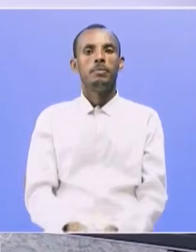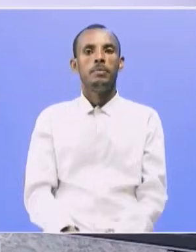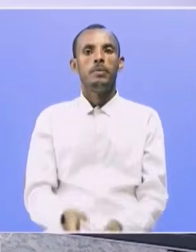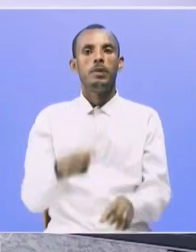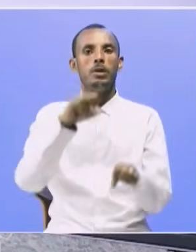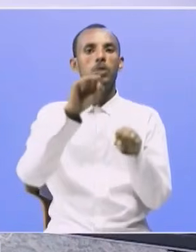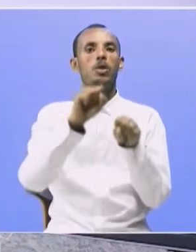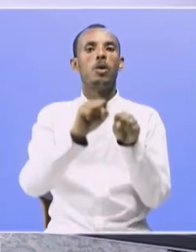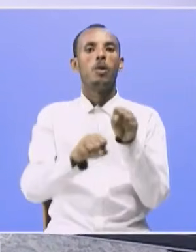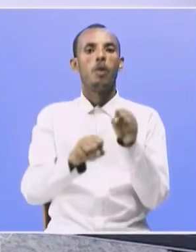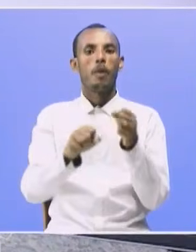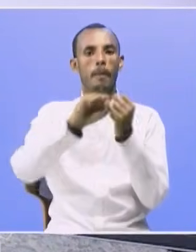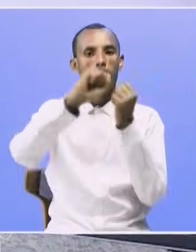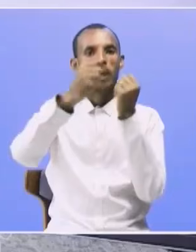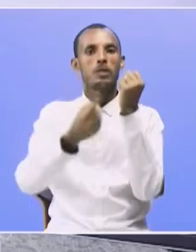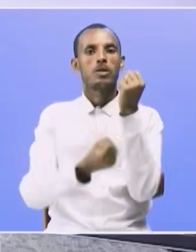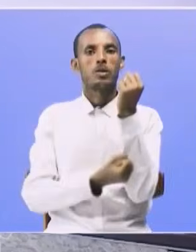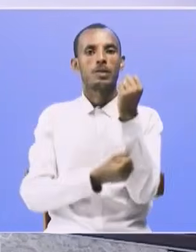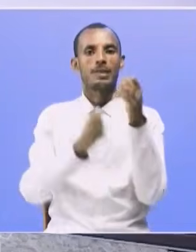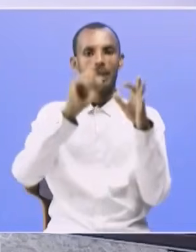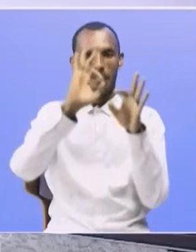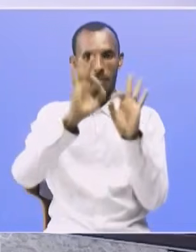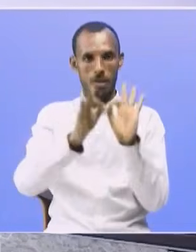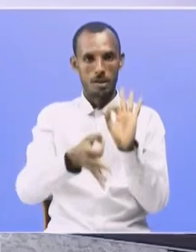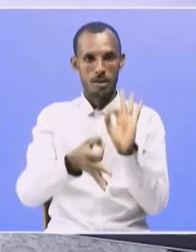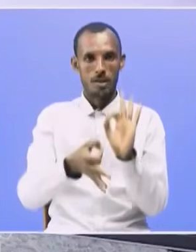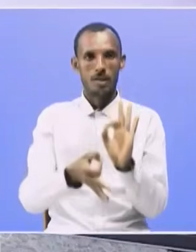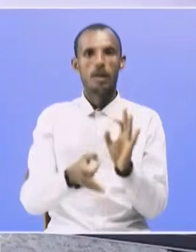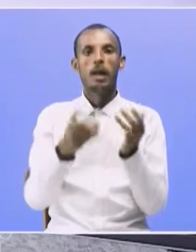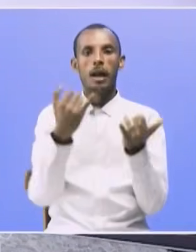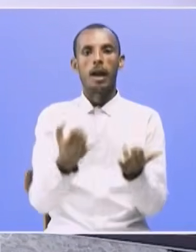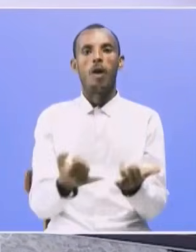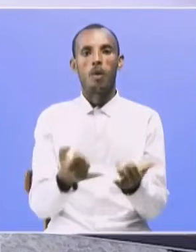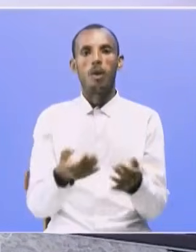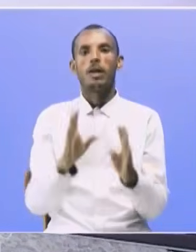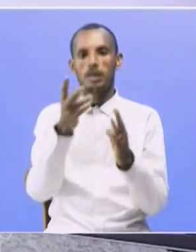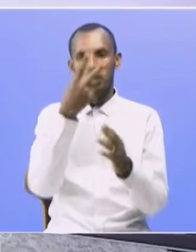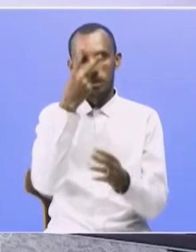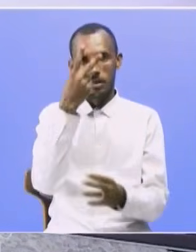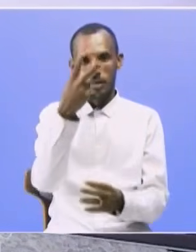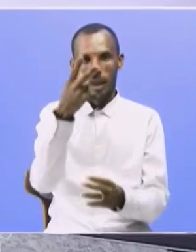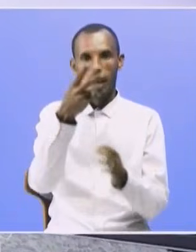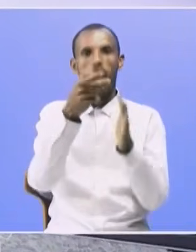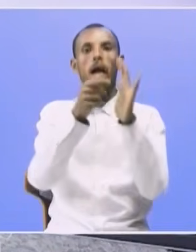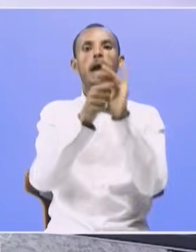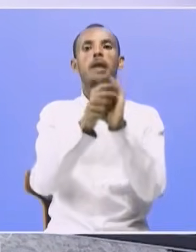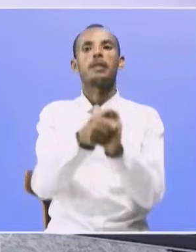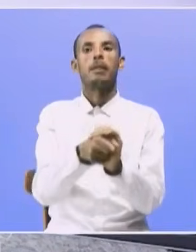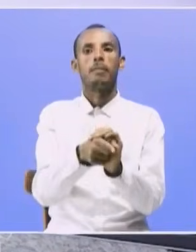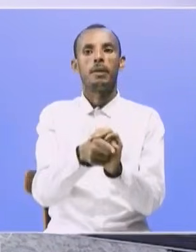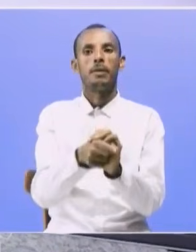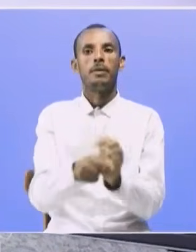So, based on the definition, now let's see example.